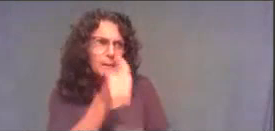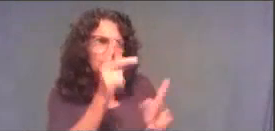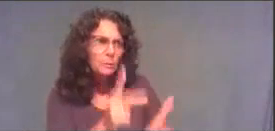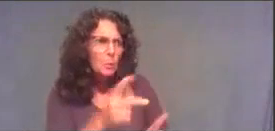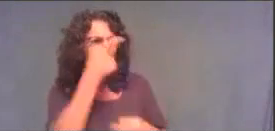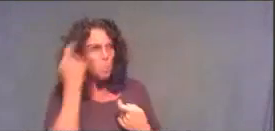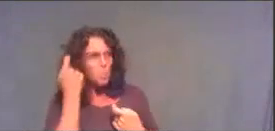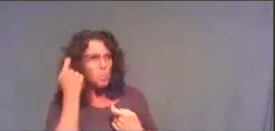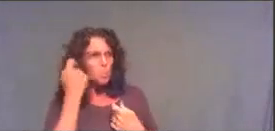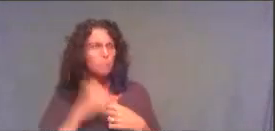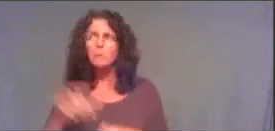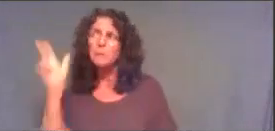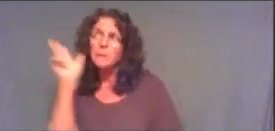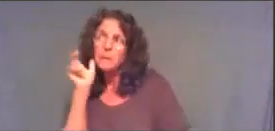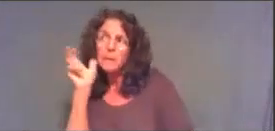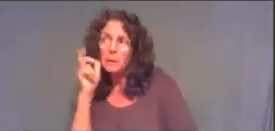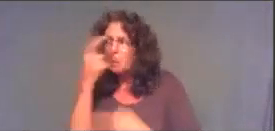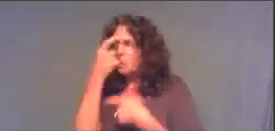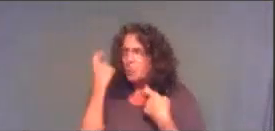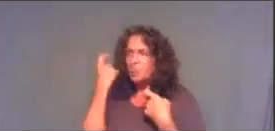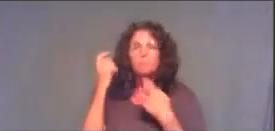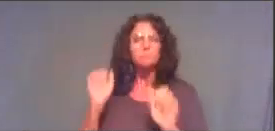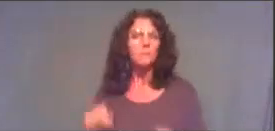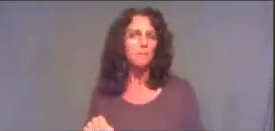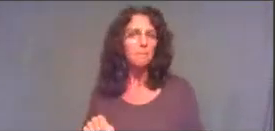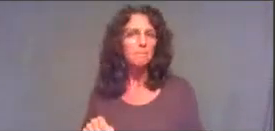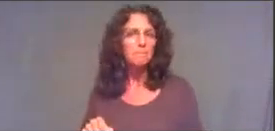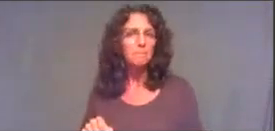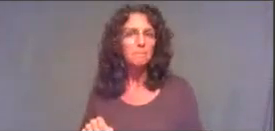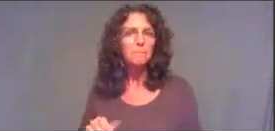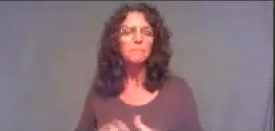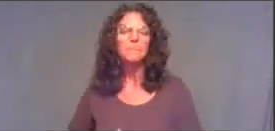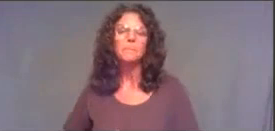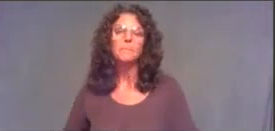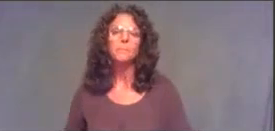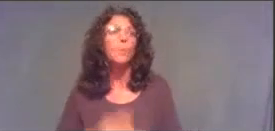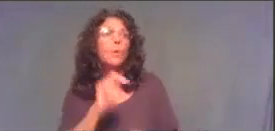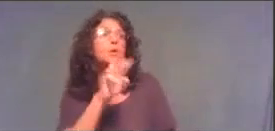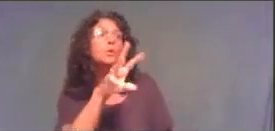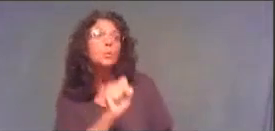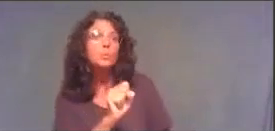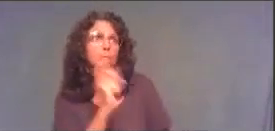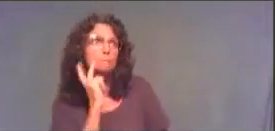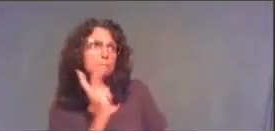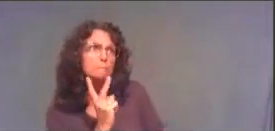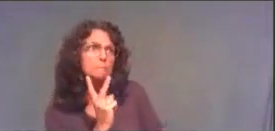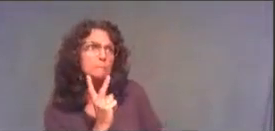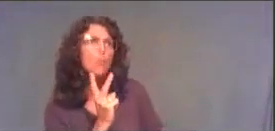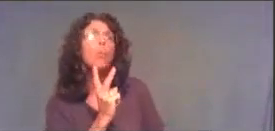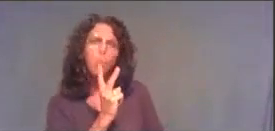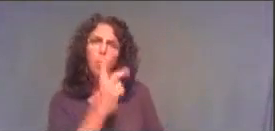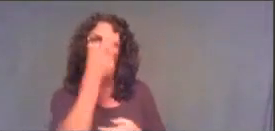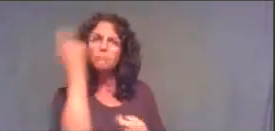also be something we hear about happening to someone else, and it can be something that we see happen on the news or on social media.